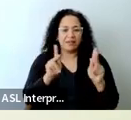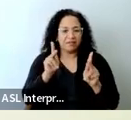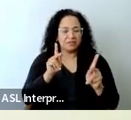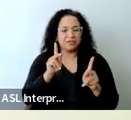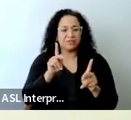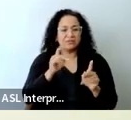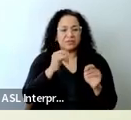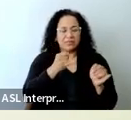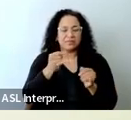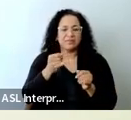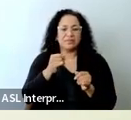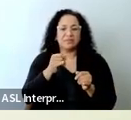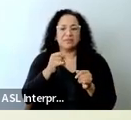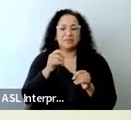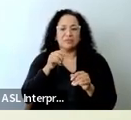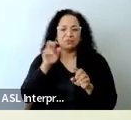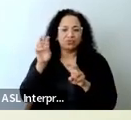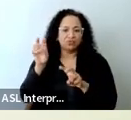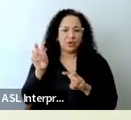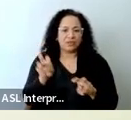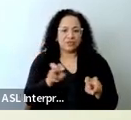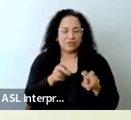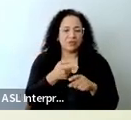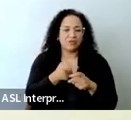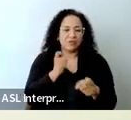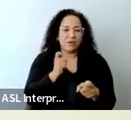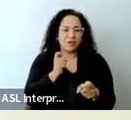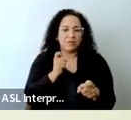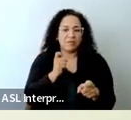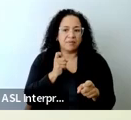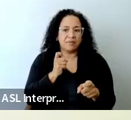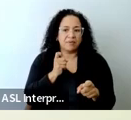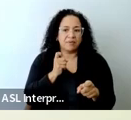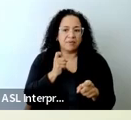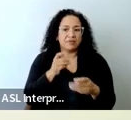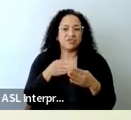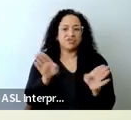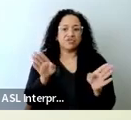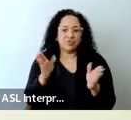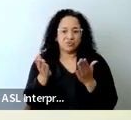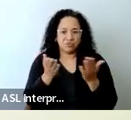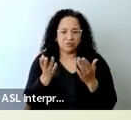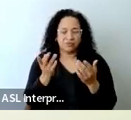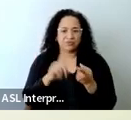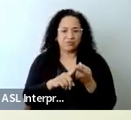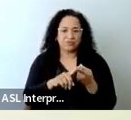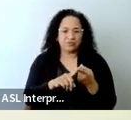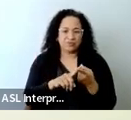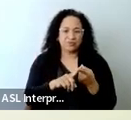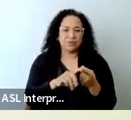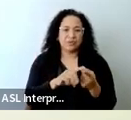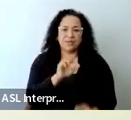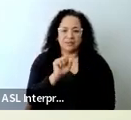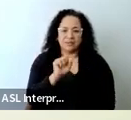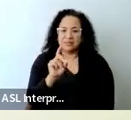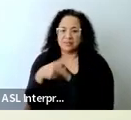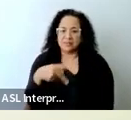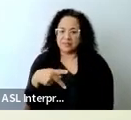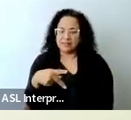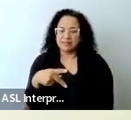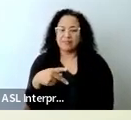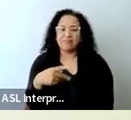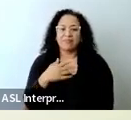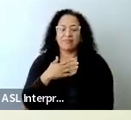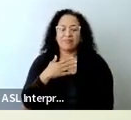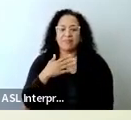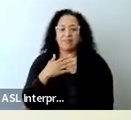who transitioned from general services until STP. By the